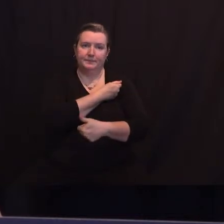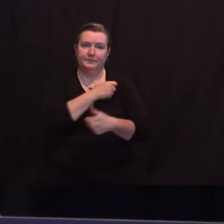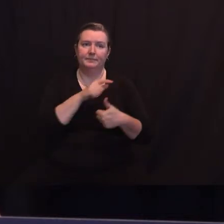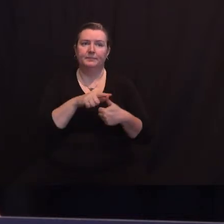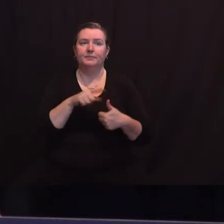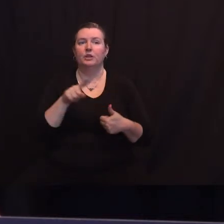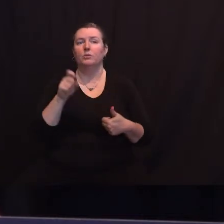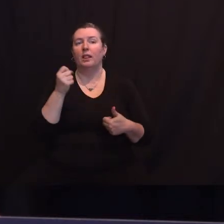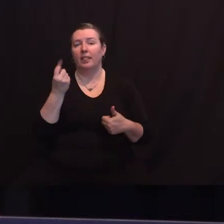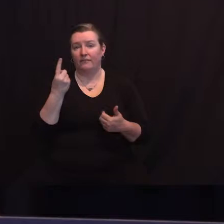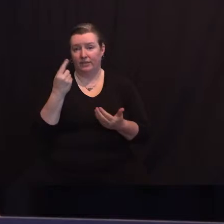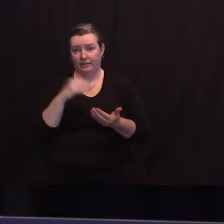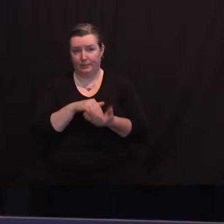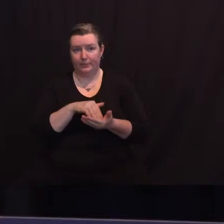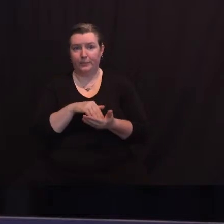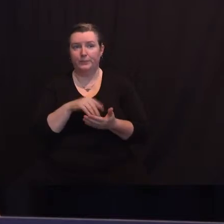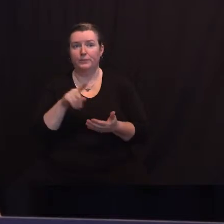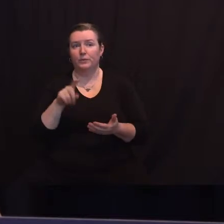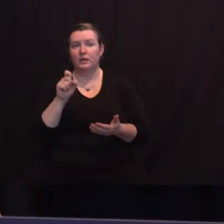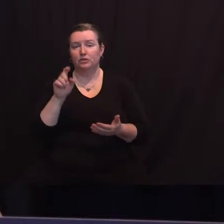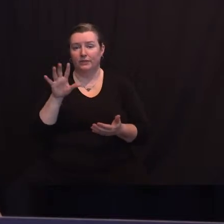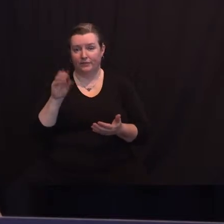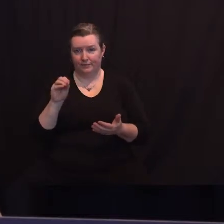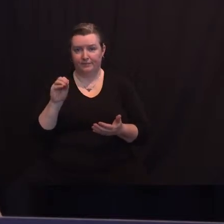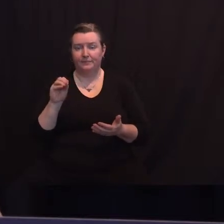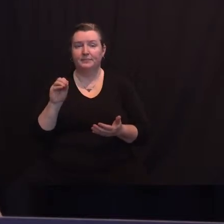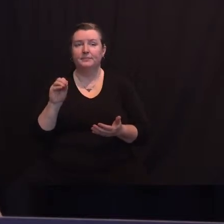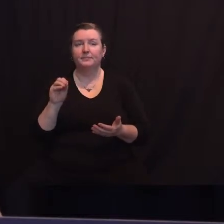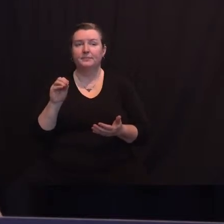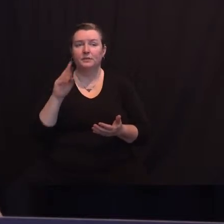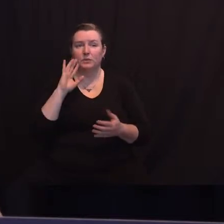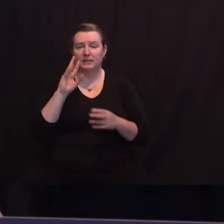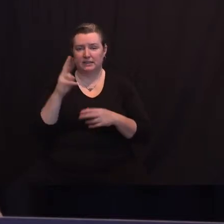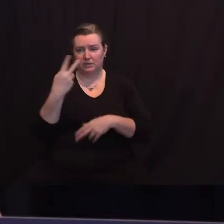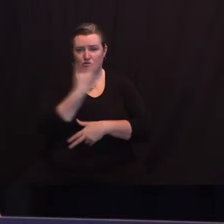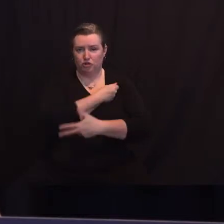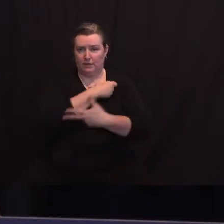111,150 individuals receiving Pfizer will get their second dose.